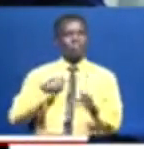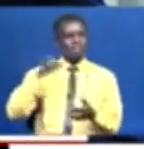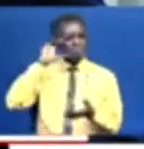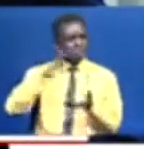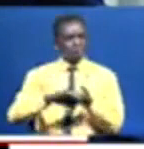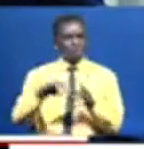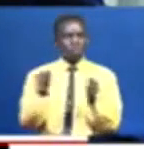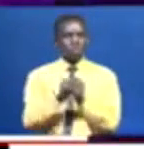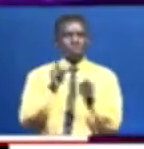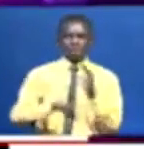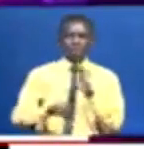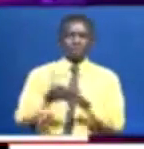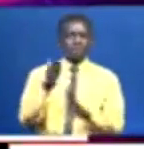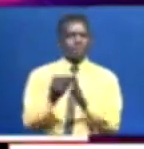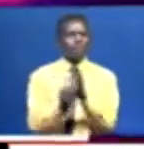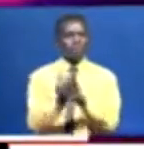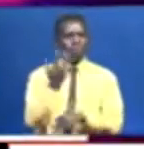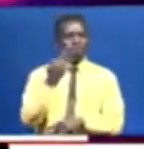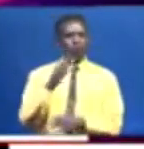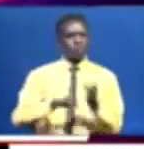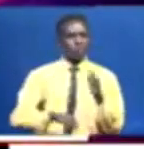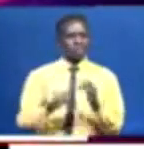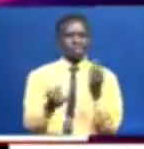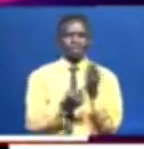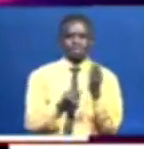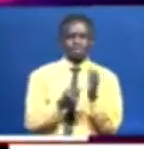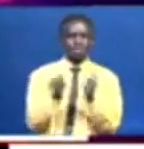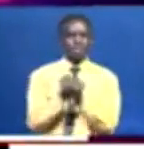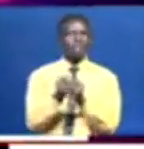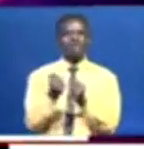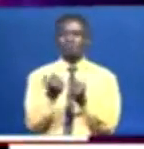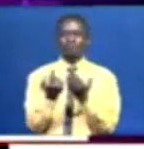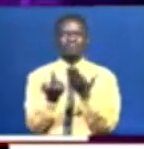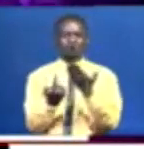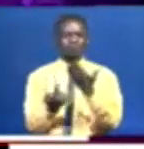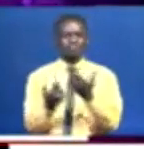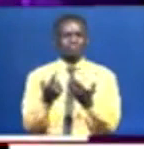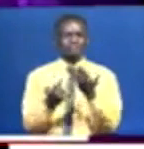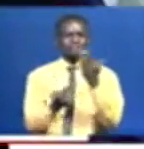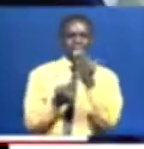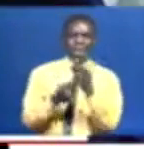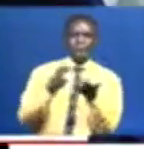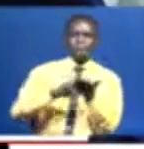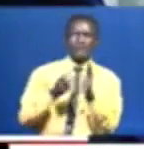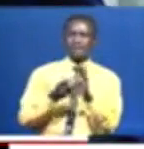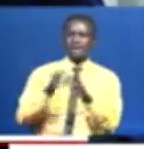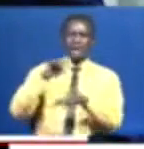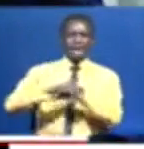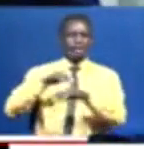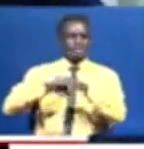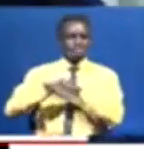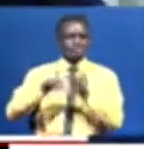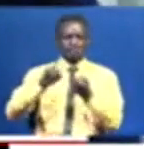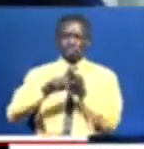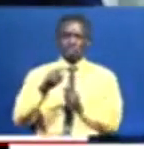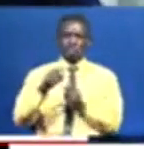rapid adoption and growth of technology, digitalization, it's increasing our susceptibility to cyber threats. Mm-hmm. It's opening us